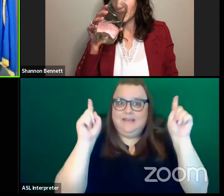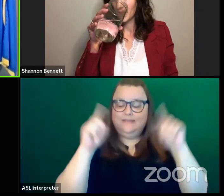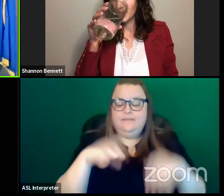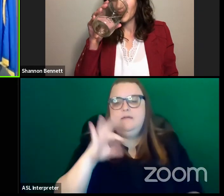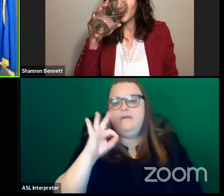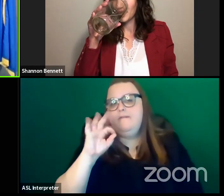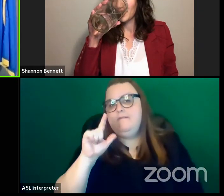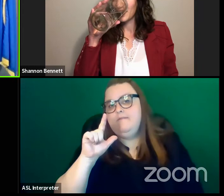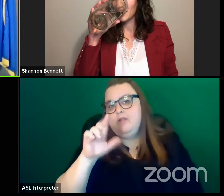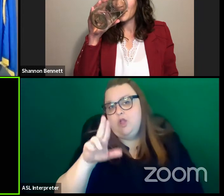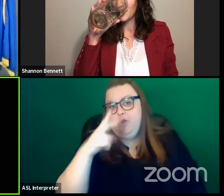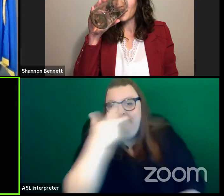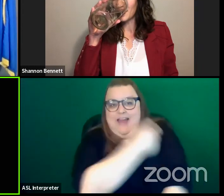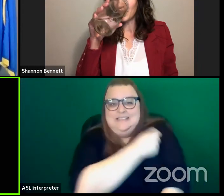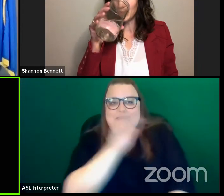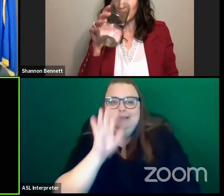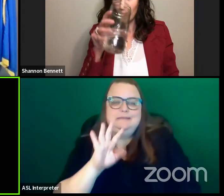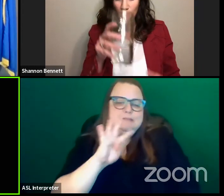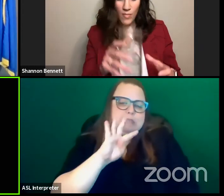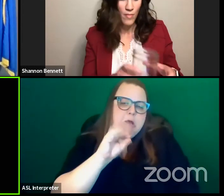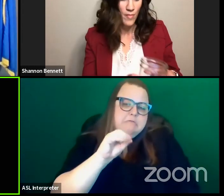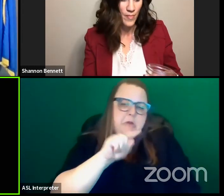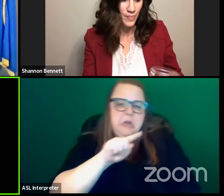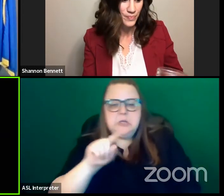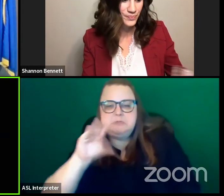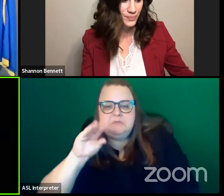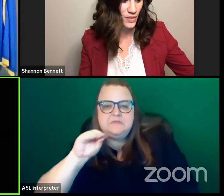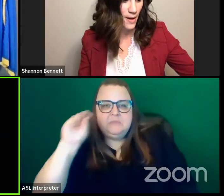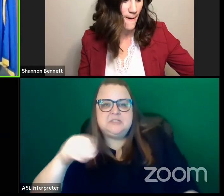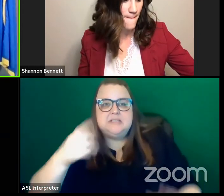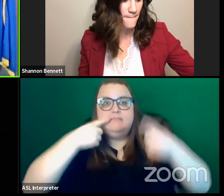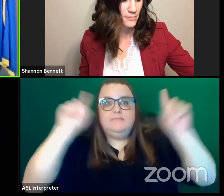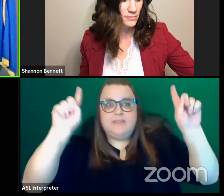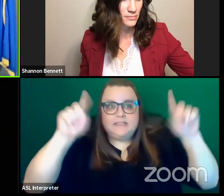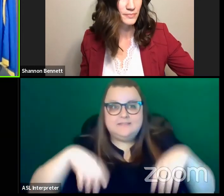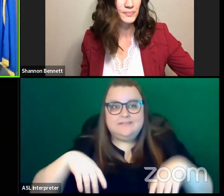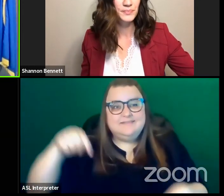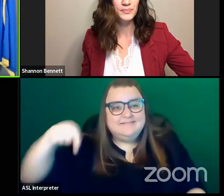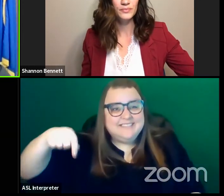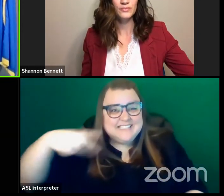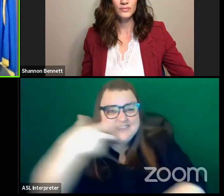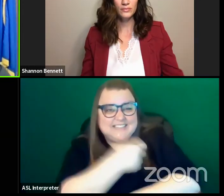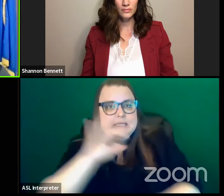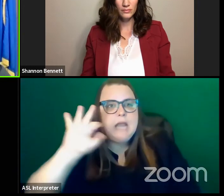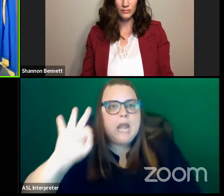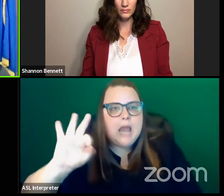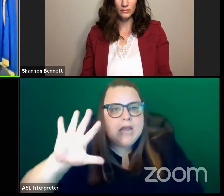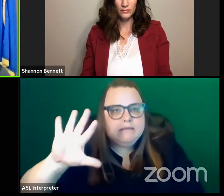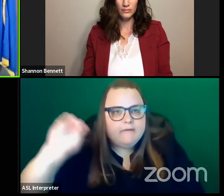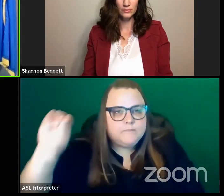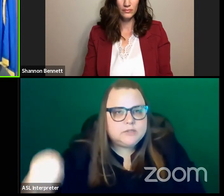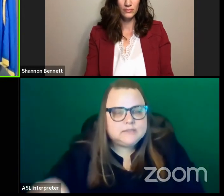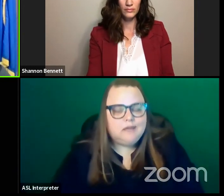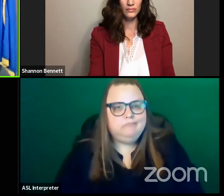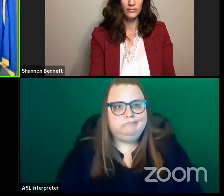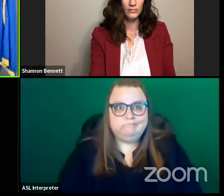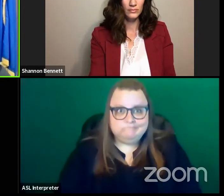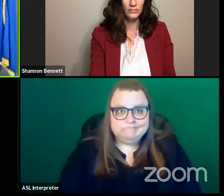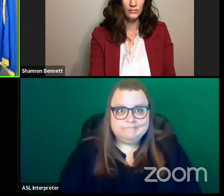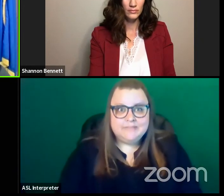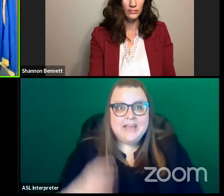is approximately 40 to 50% efficacy. This, we're talking 95%. I mean, if you've known somebody that